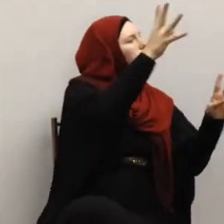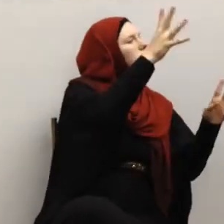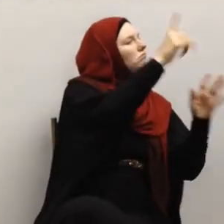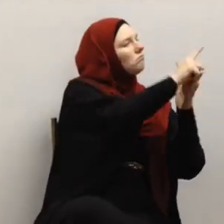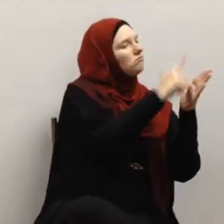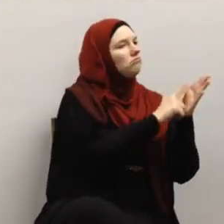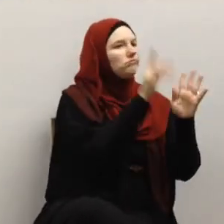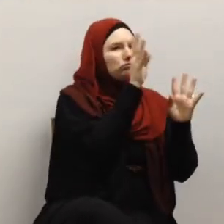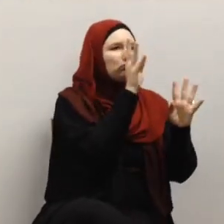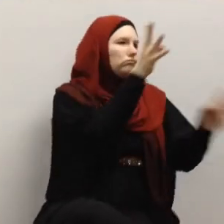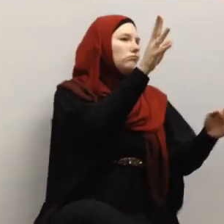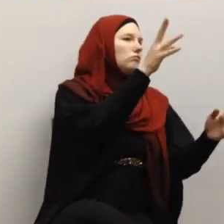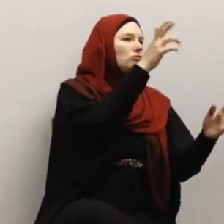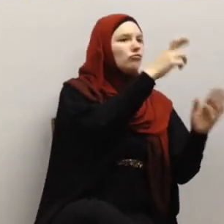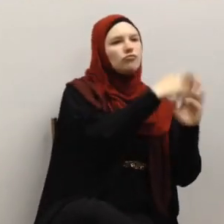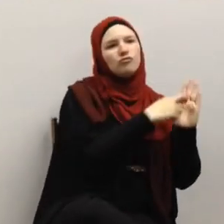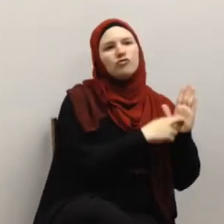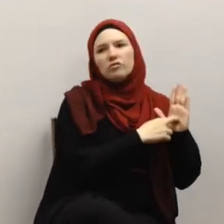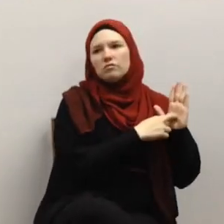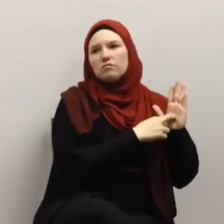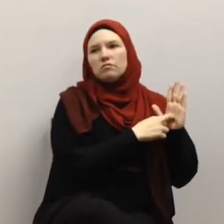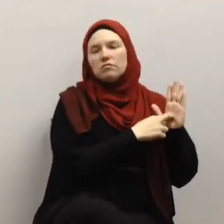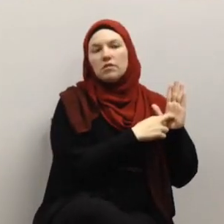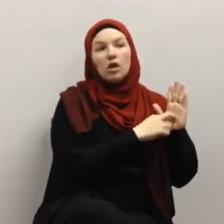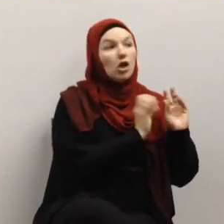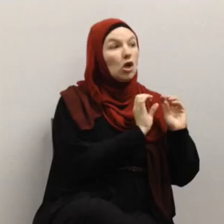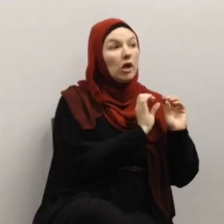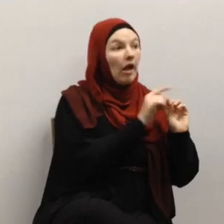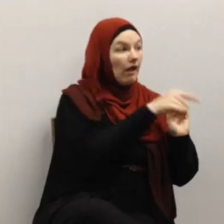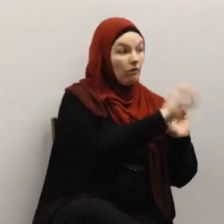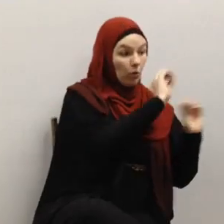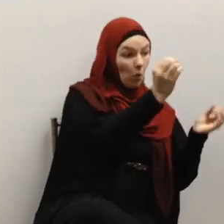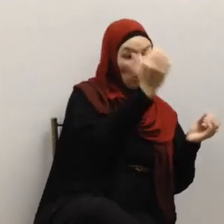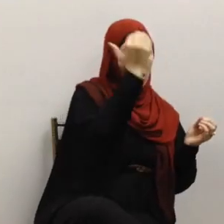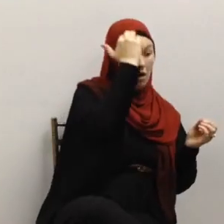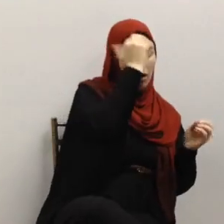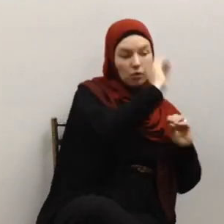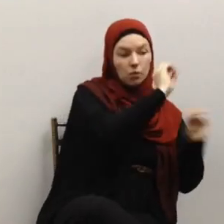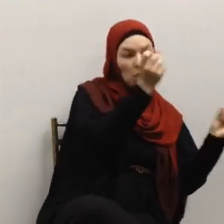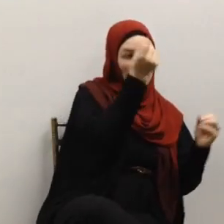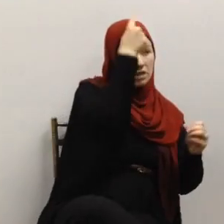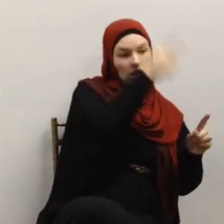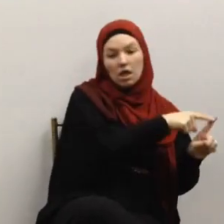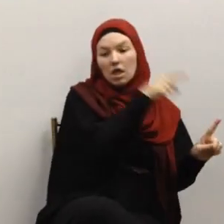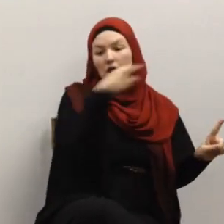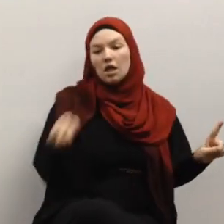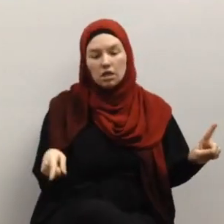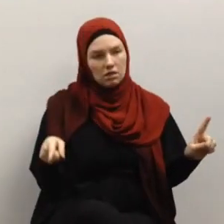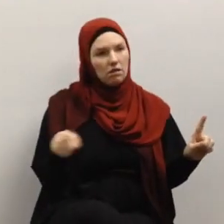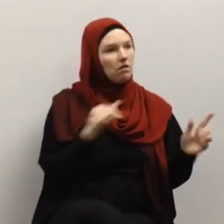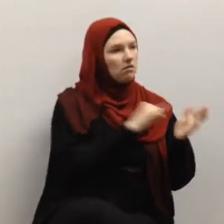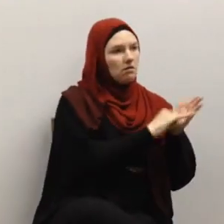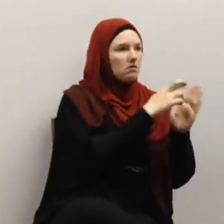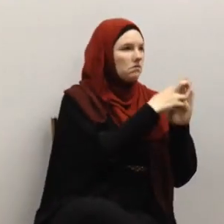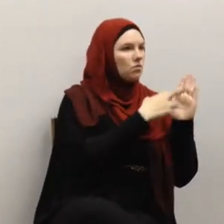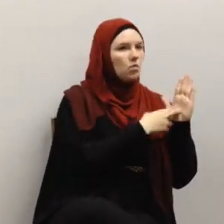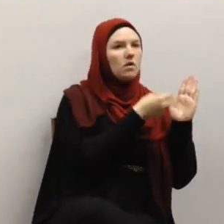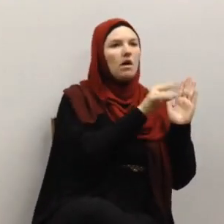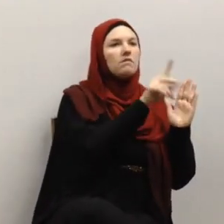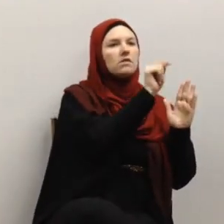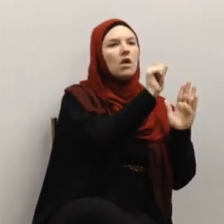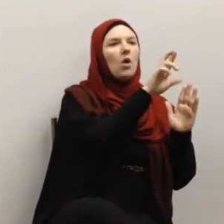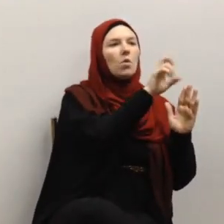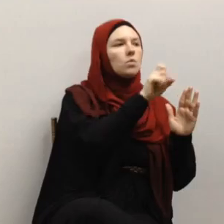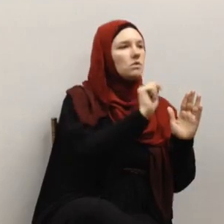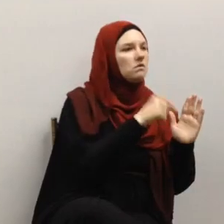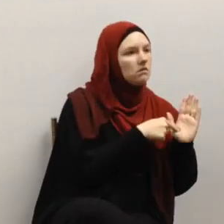no reference in the Quran or the Sunnah is a rule of tyranny, a rule of taghut. And that's